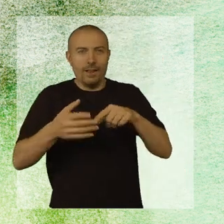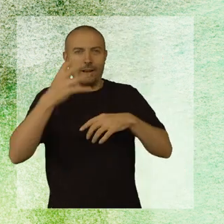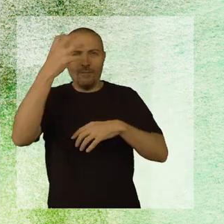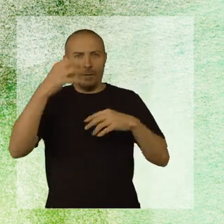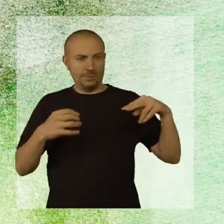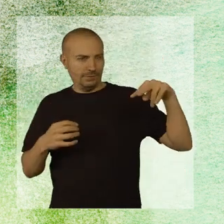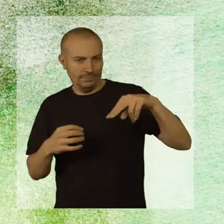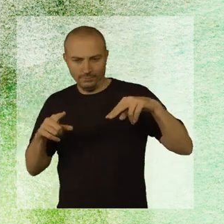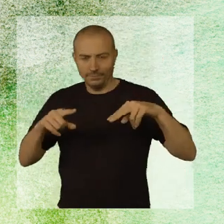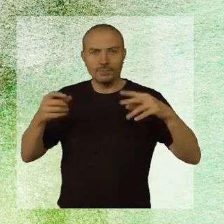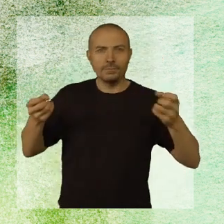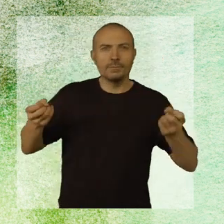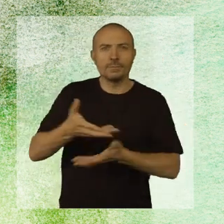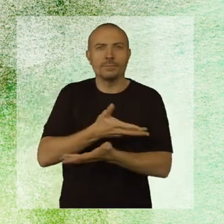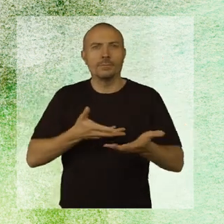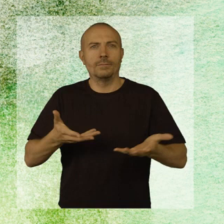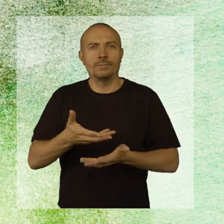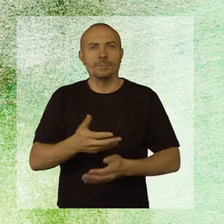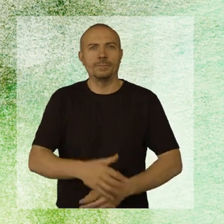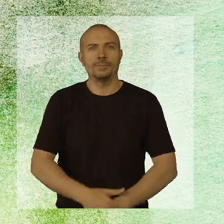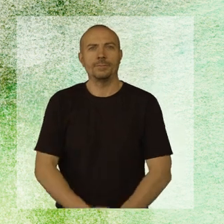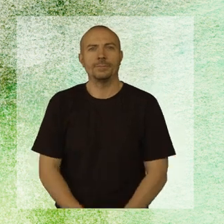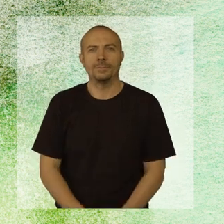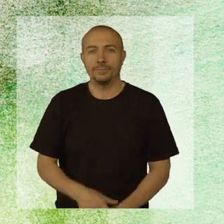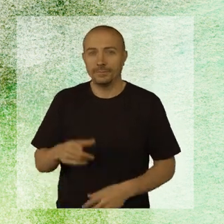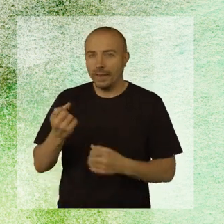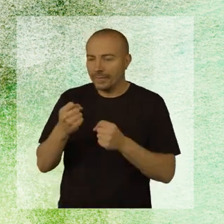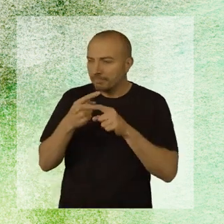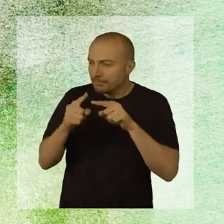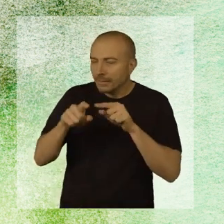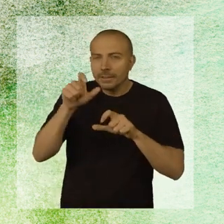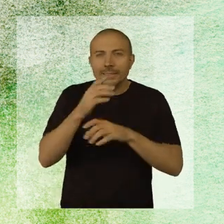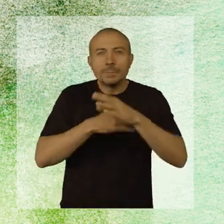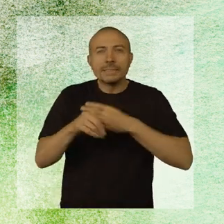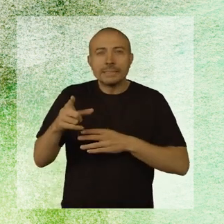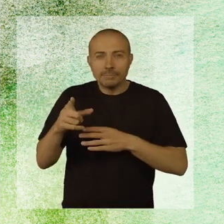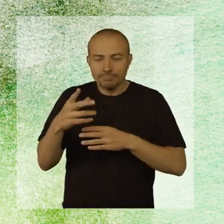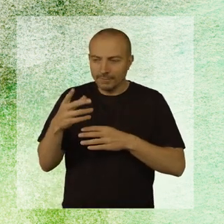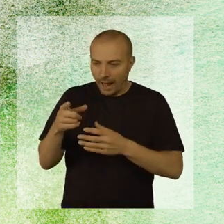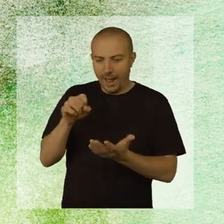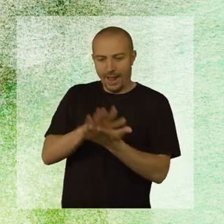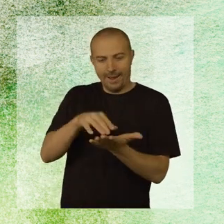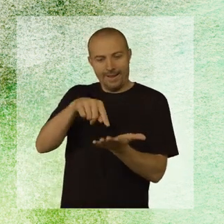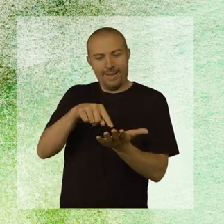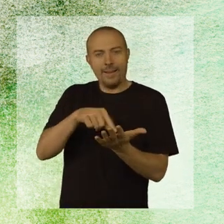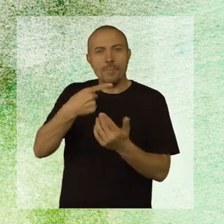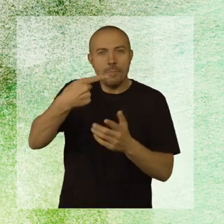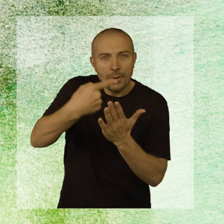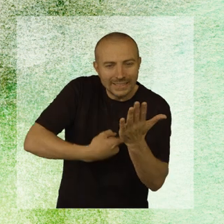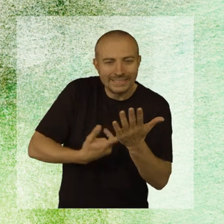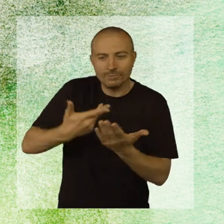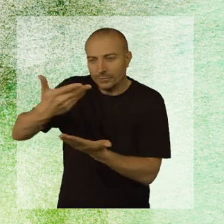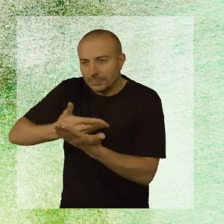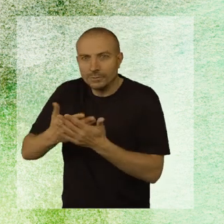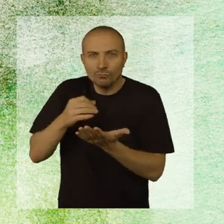to introduce, we need to present to the government and other stakeholders. You know, hardly persons